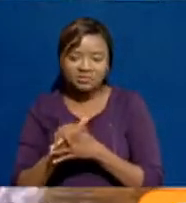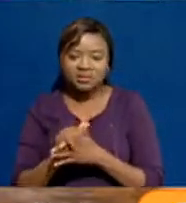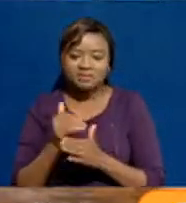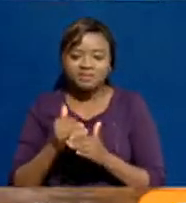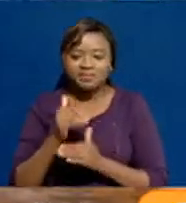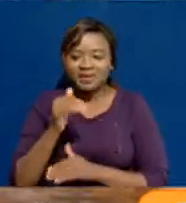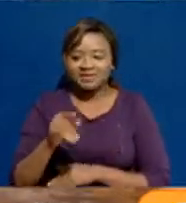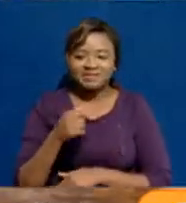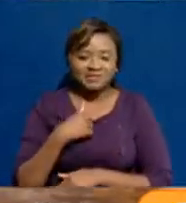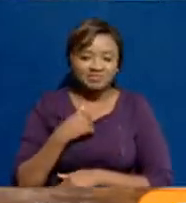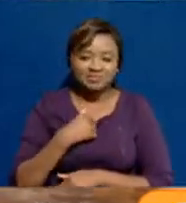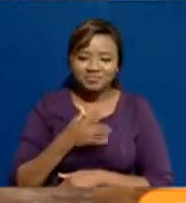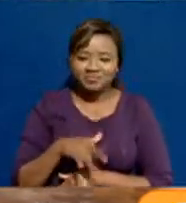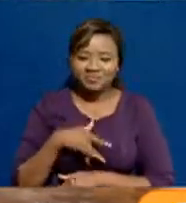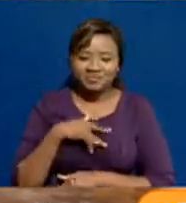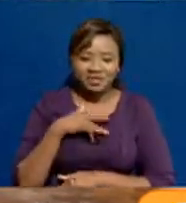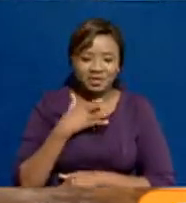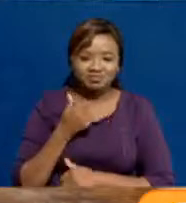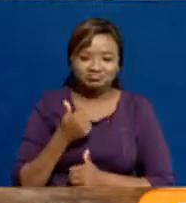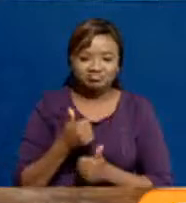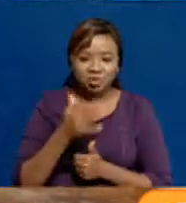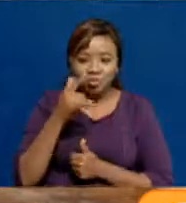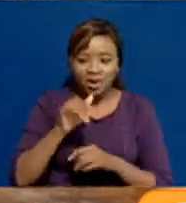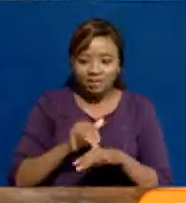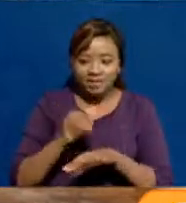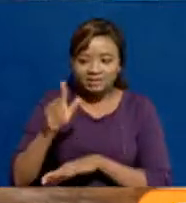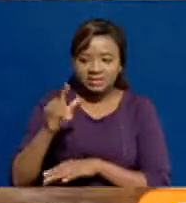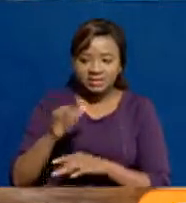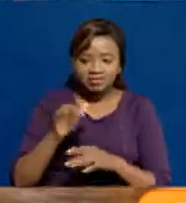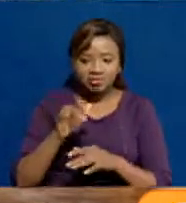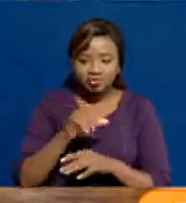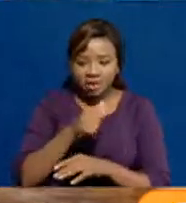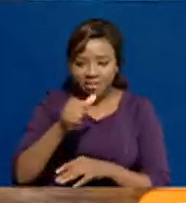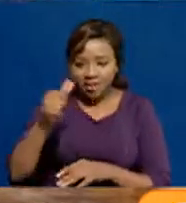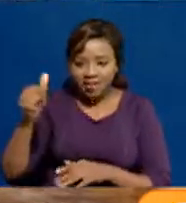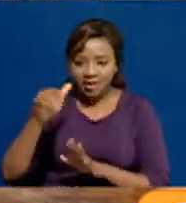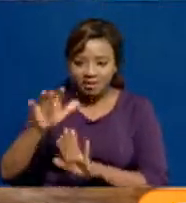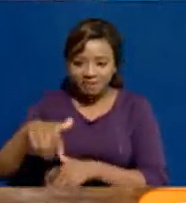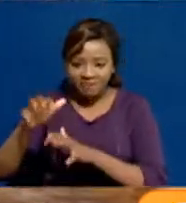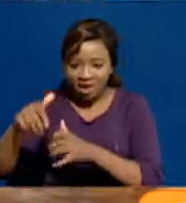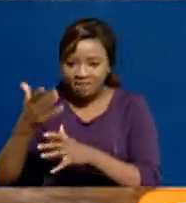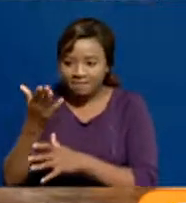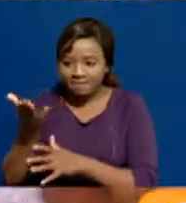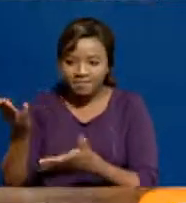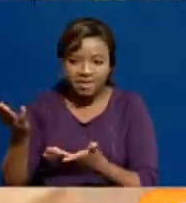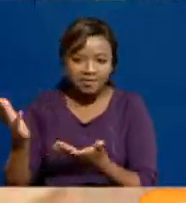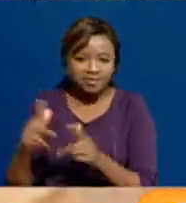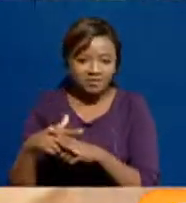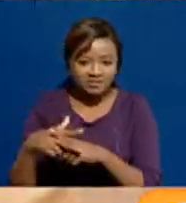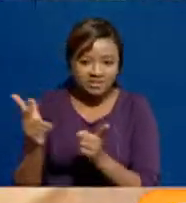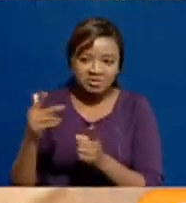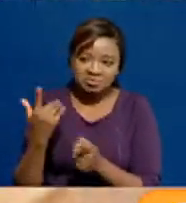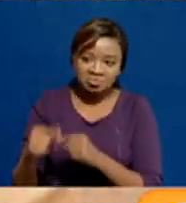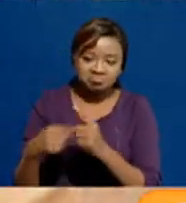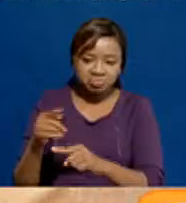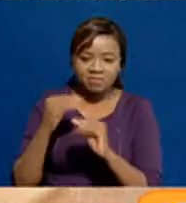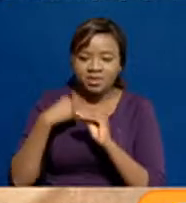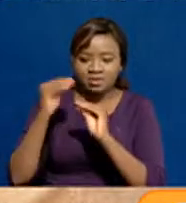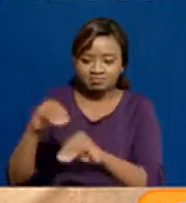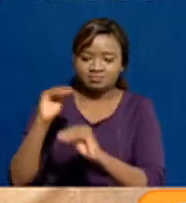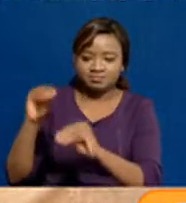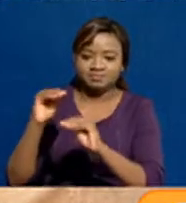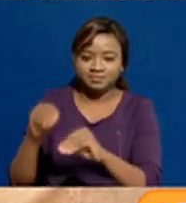mwenyewe ninajaribu kupeleka hao kwa farms ambayo wameanzisha ama wale wanaendelea. Now the